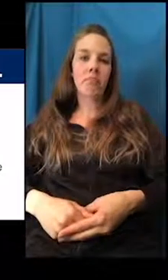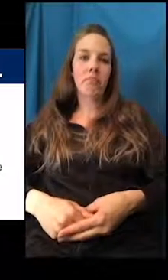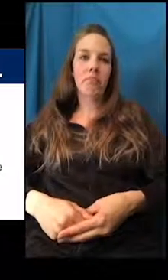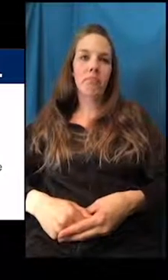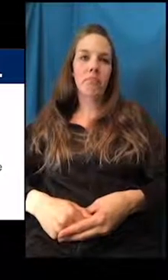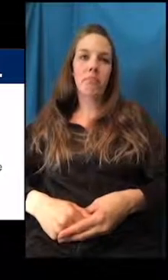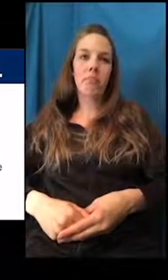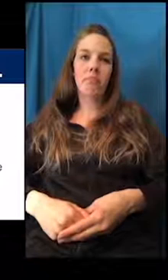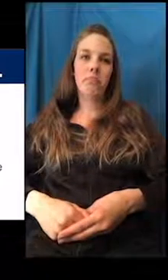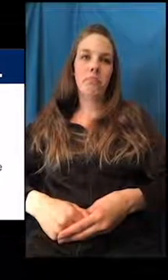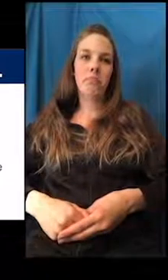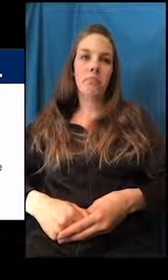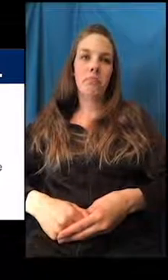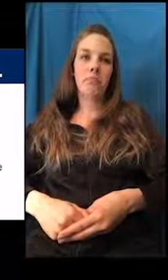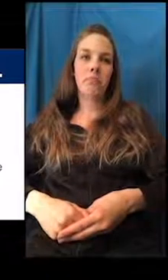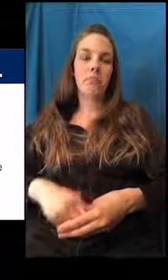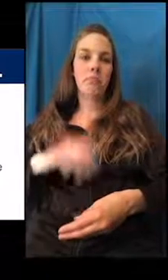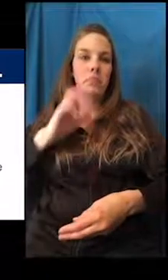Okay, very good.